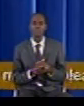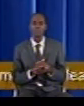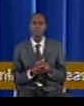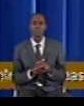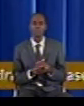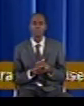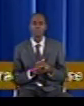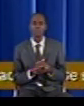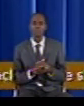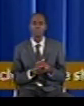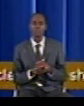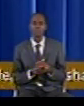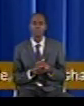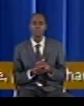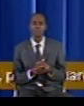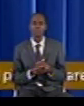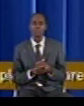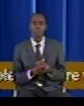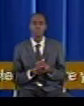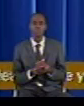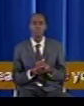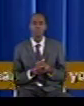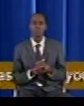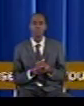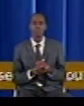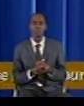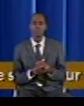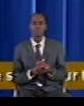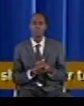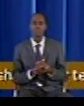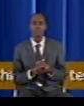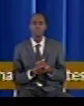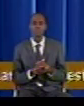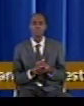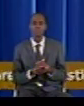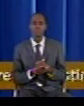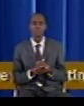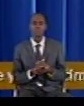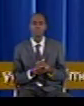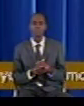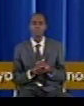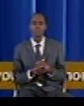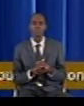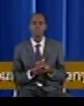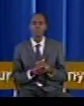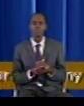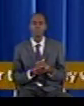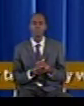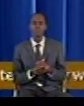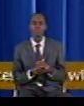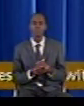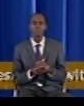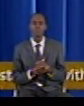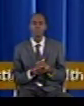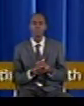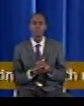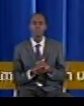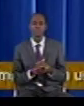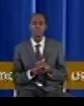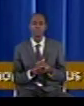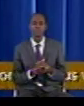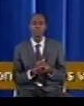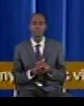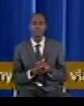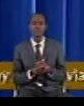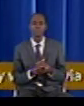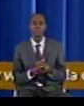Allah ya sa Allah ya dalili wannan bawa ya kawo labara kan